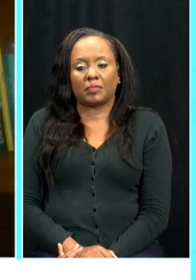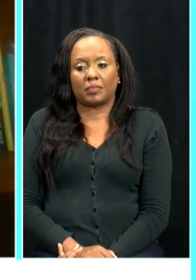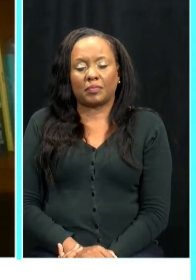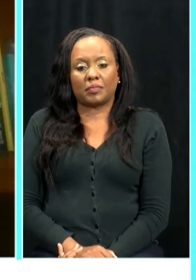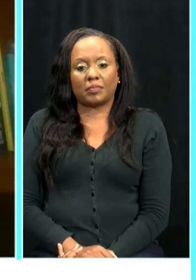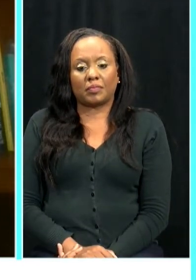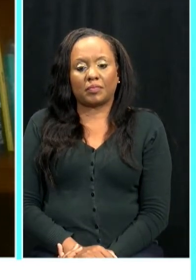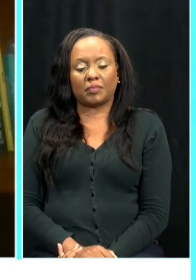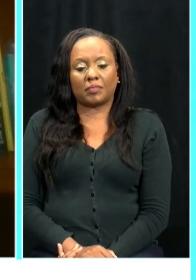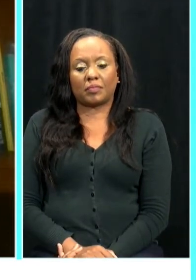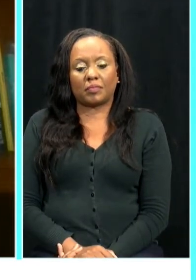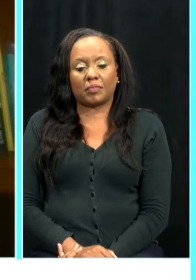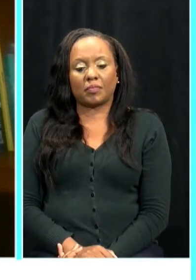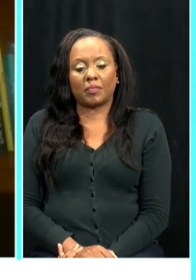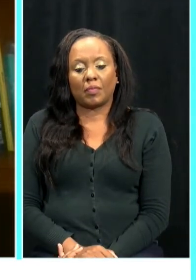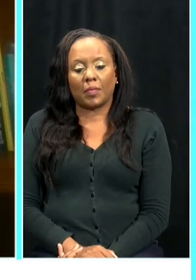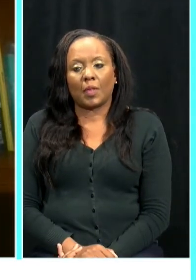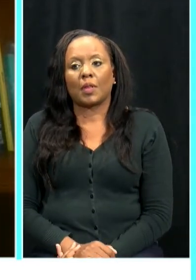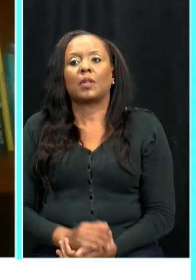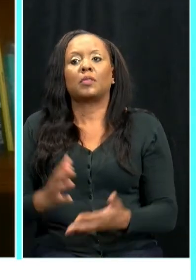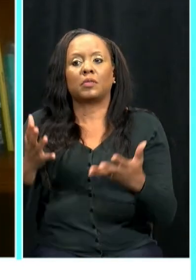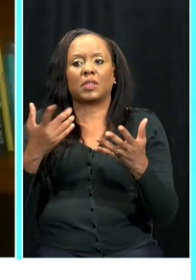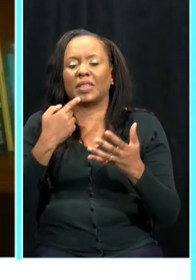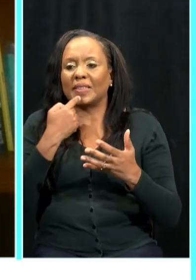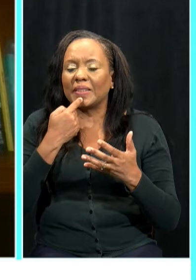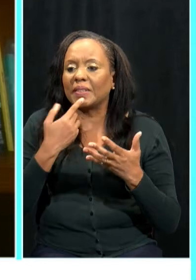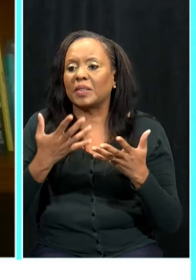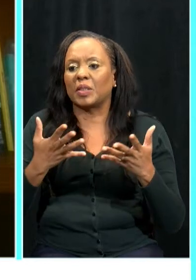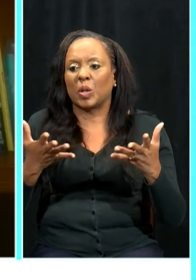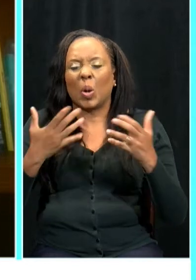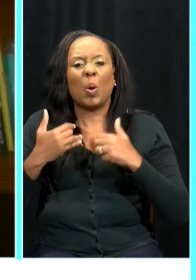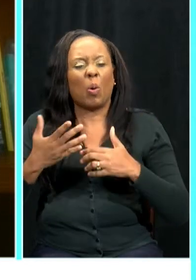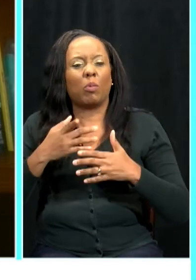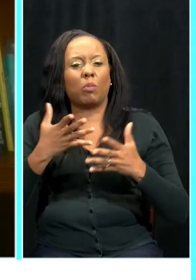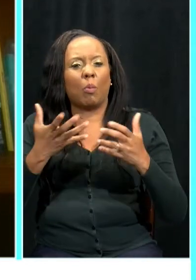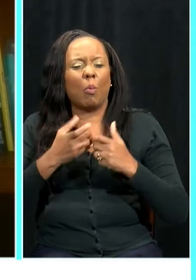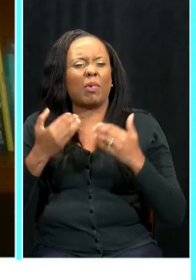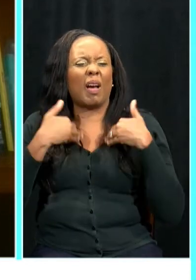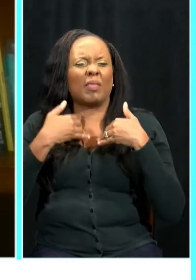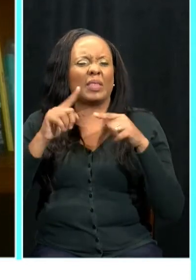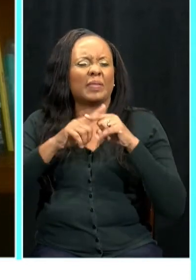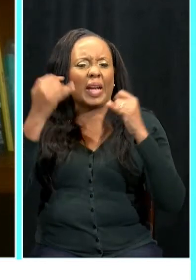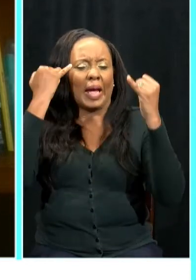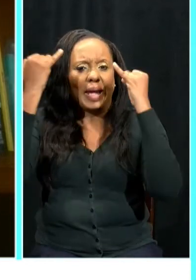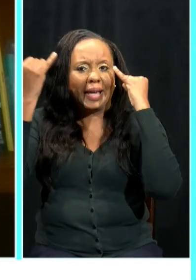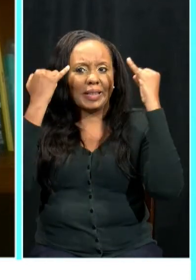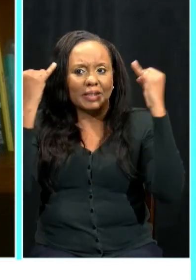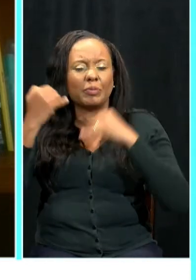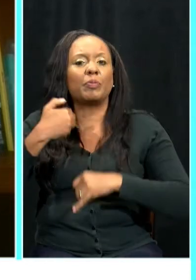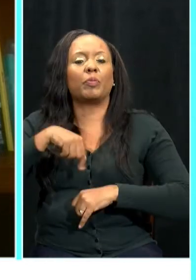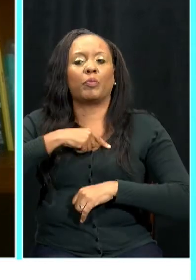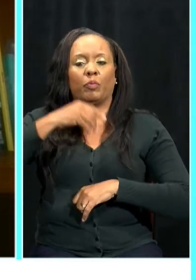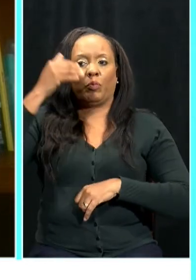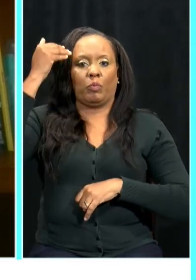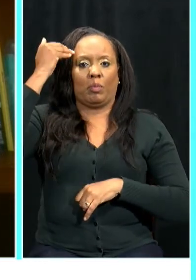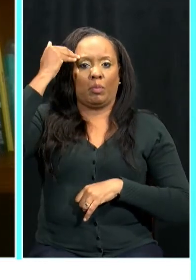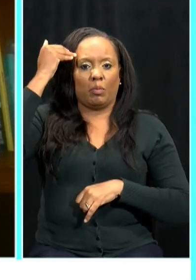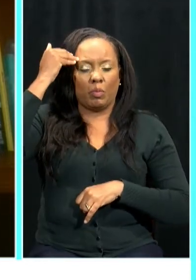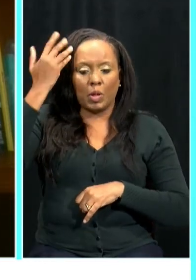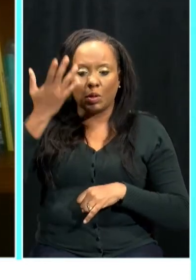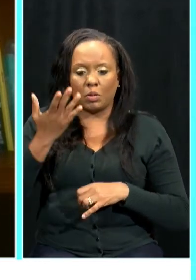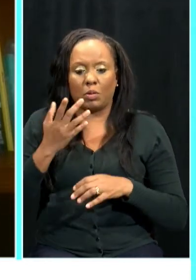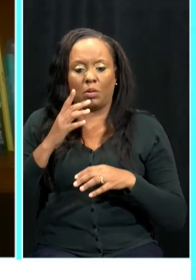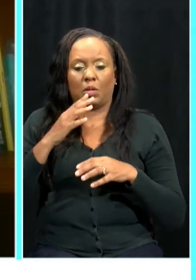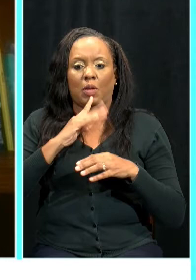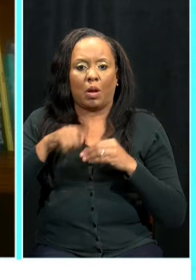call social entitlement. They were doing that throughout. And we knew once they had been given a second term, they would begin to attack the free education,